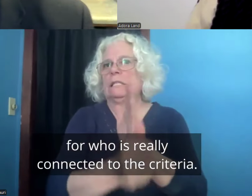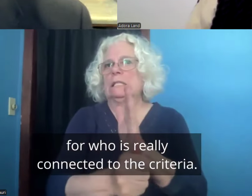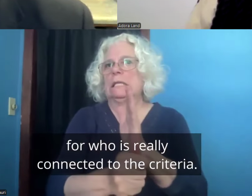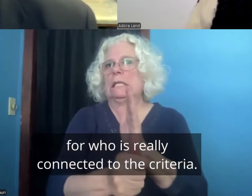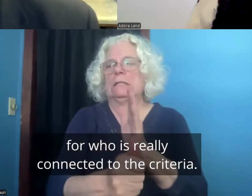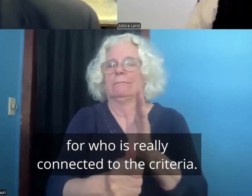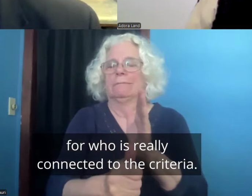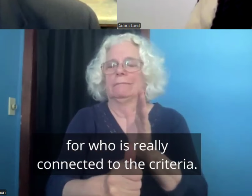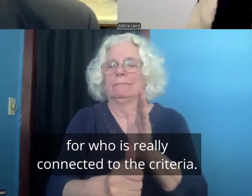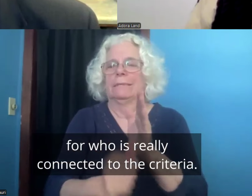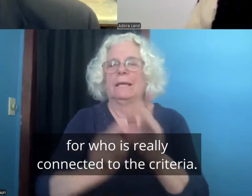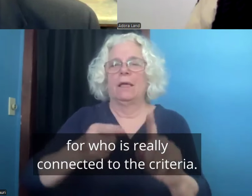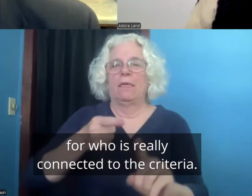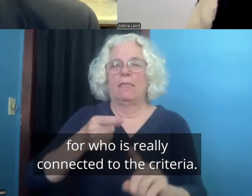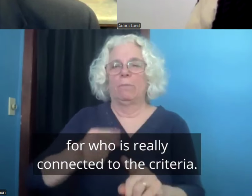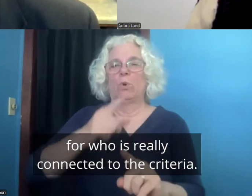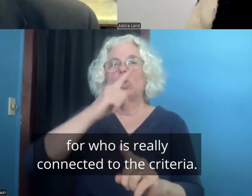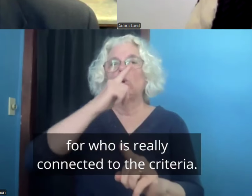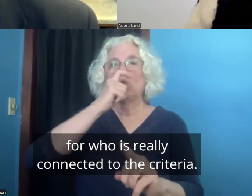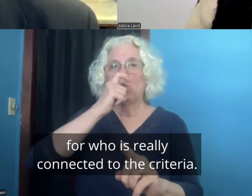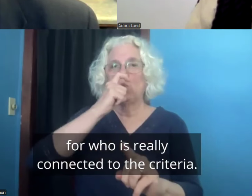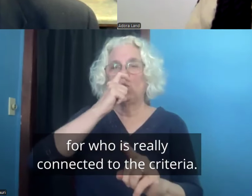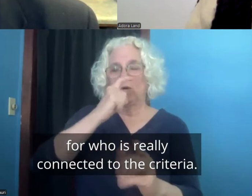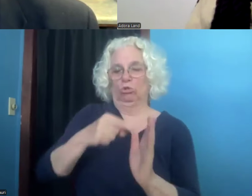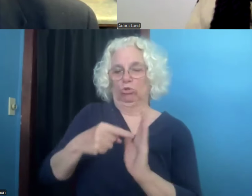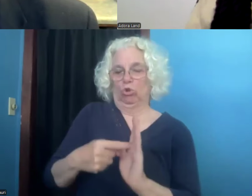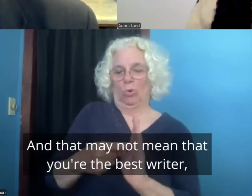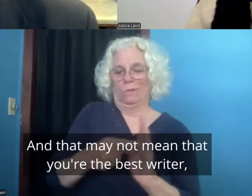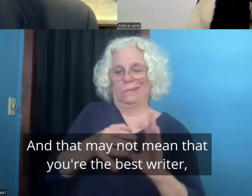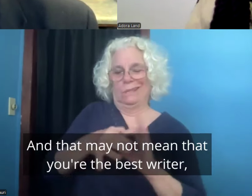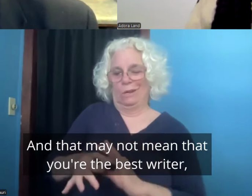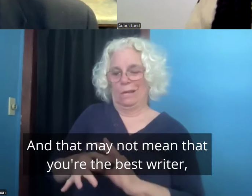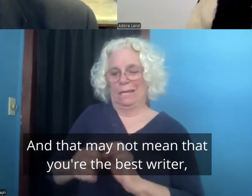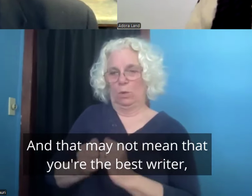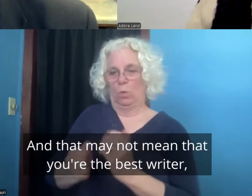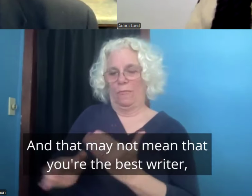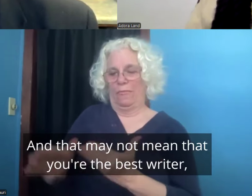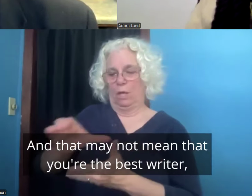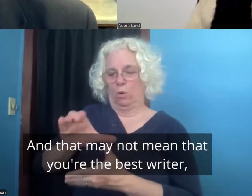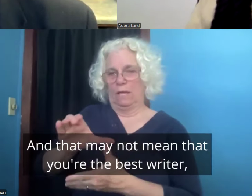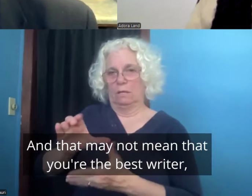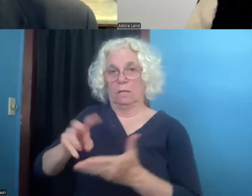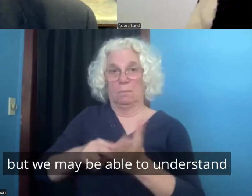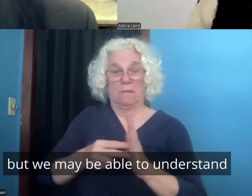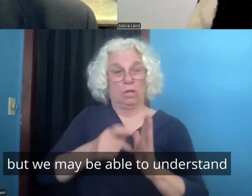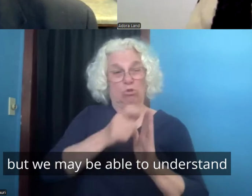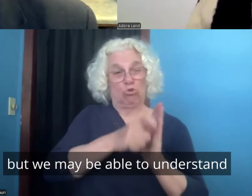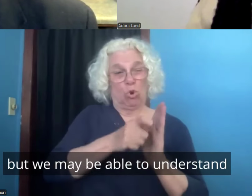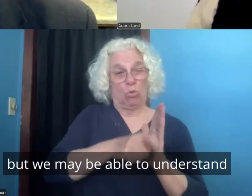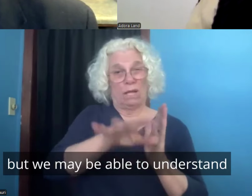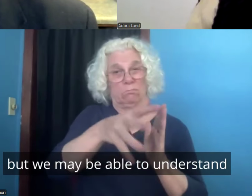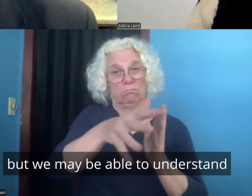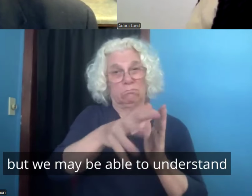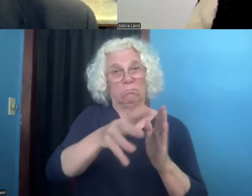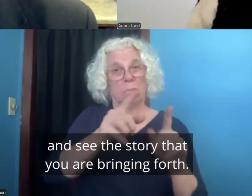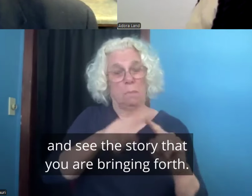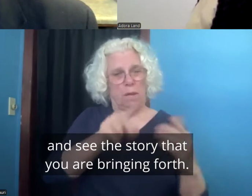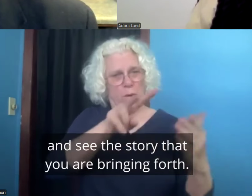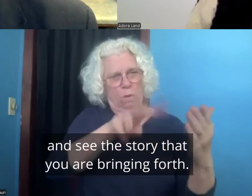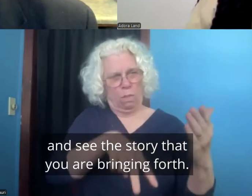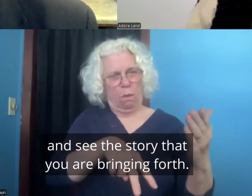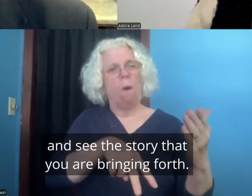is really connected to the criteria. And that may not mean that you're the best writer, but we may be able to understand and see the